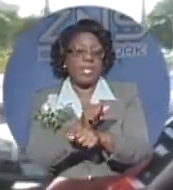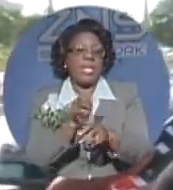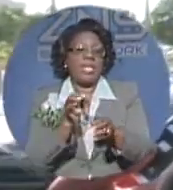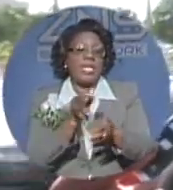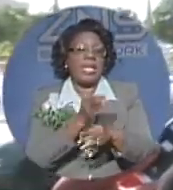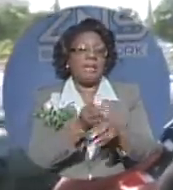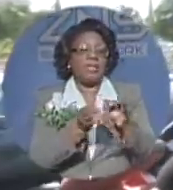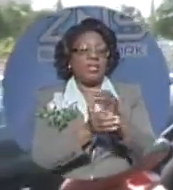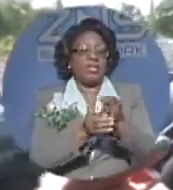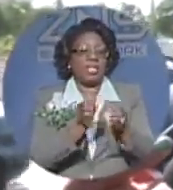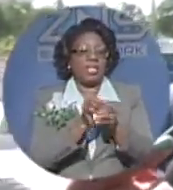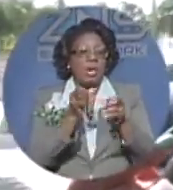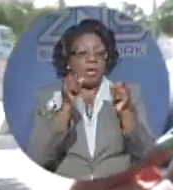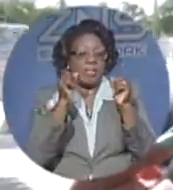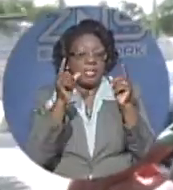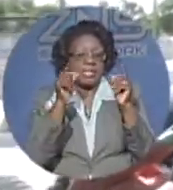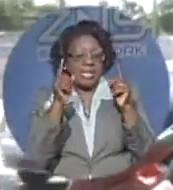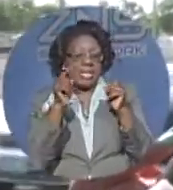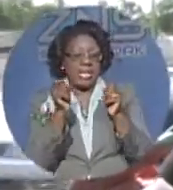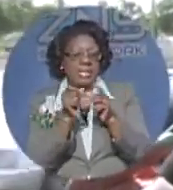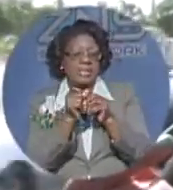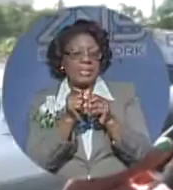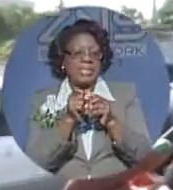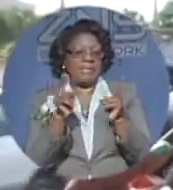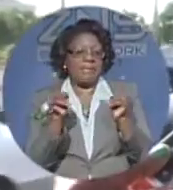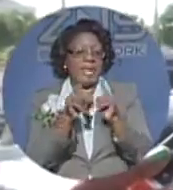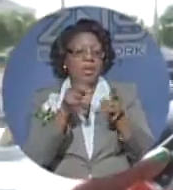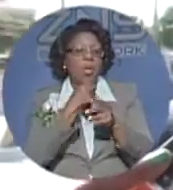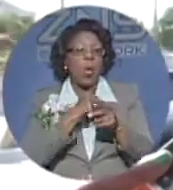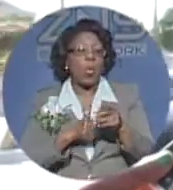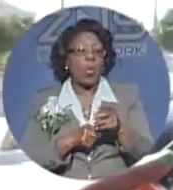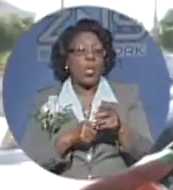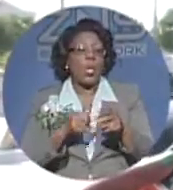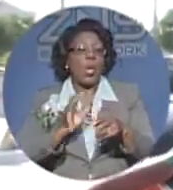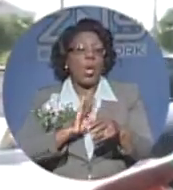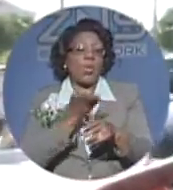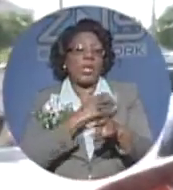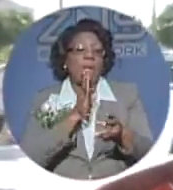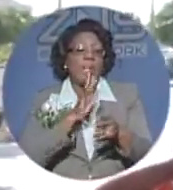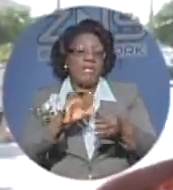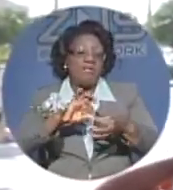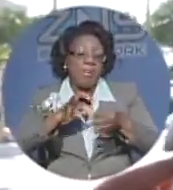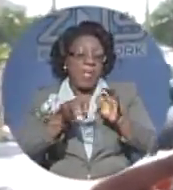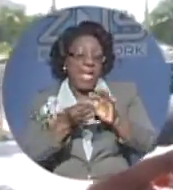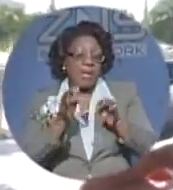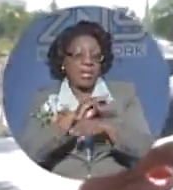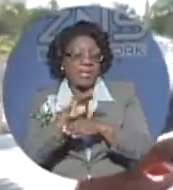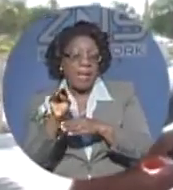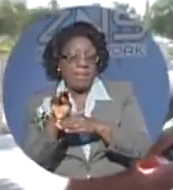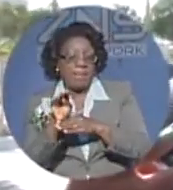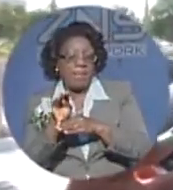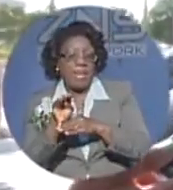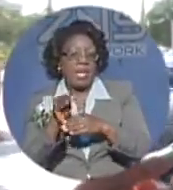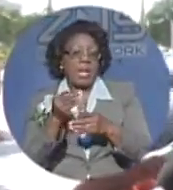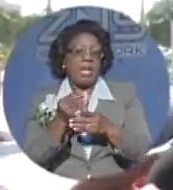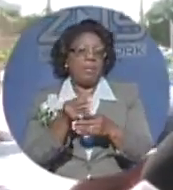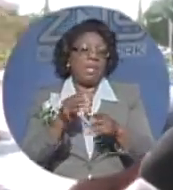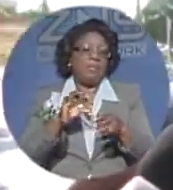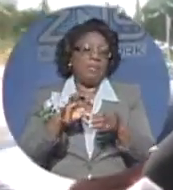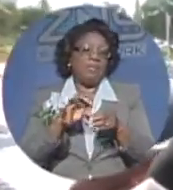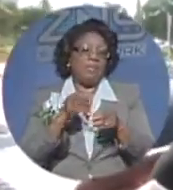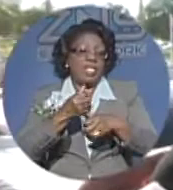of the signal system is extremely old. We have been repairing them. In some instances, in short order, we will